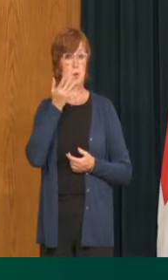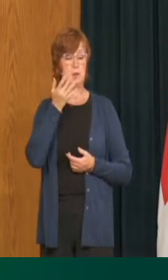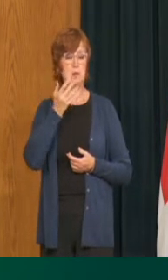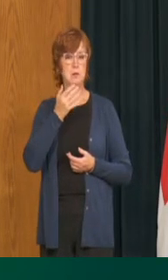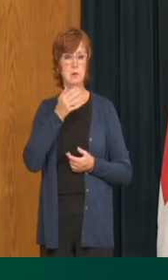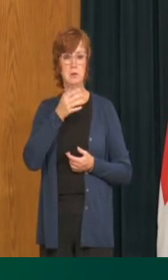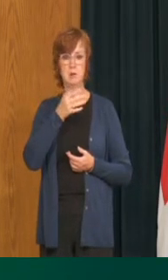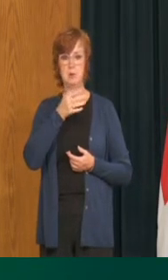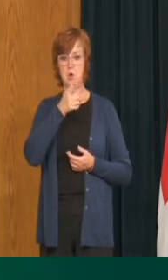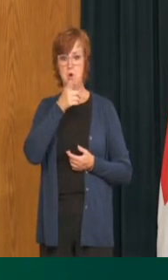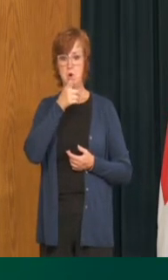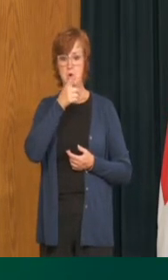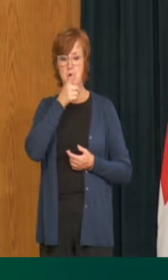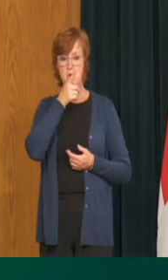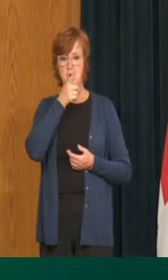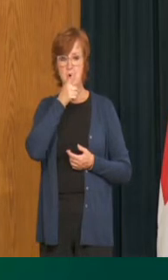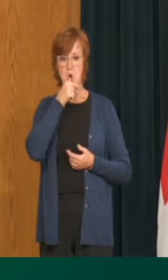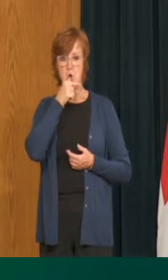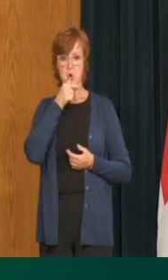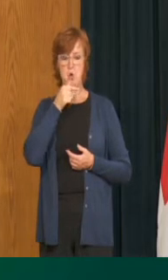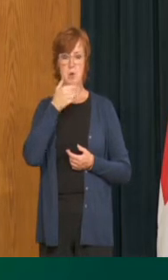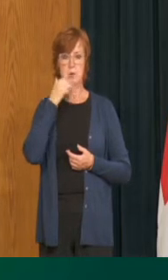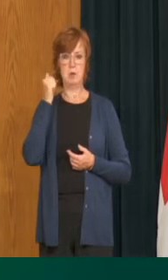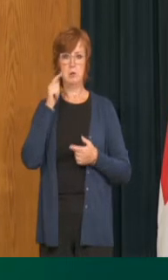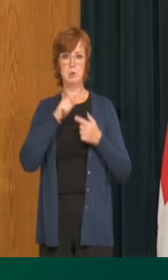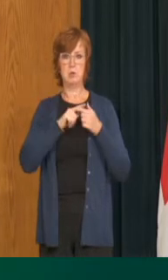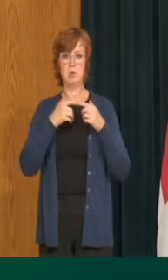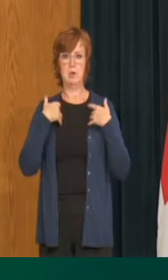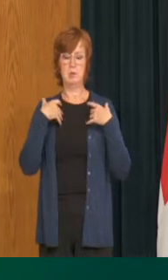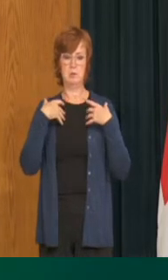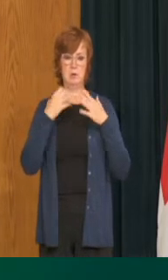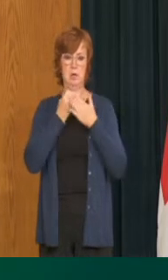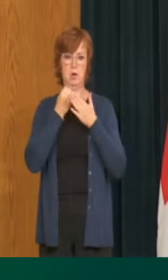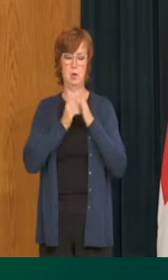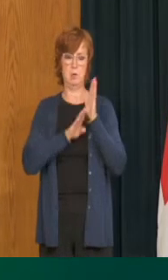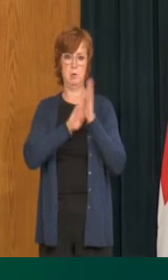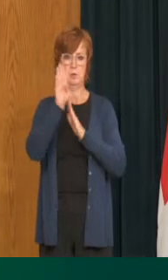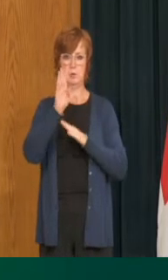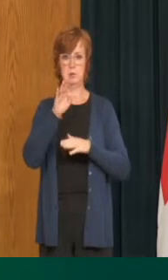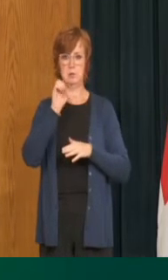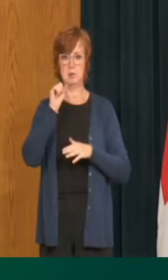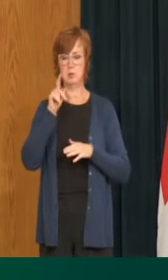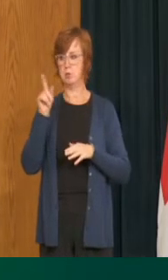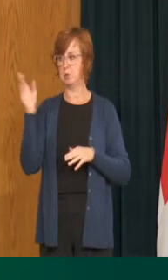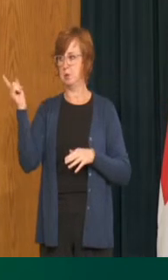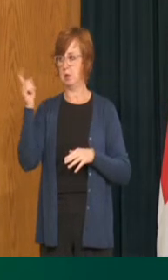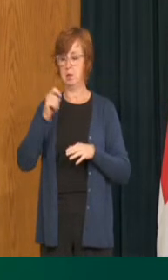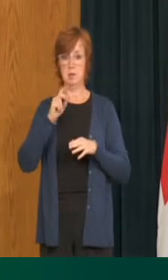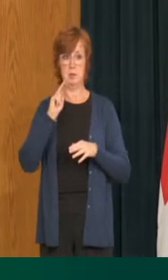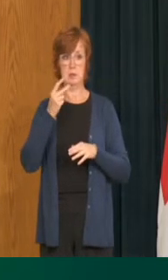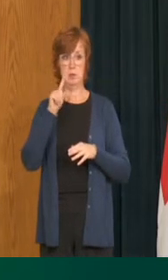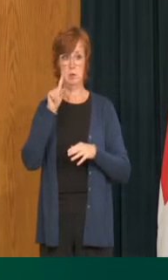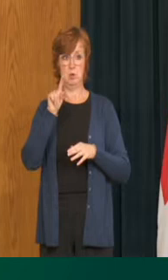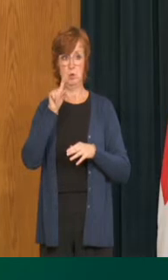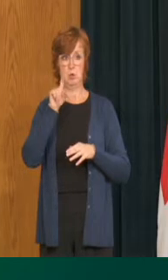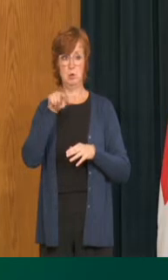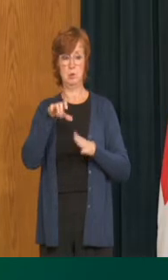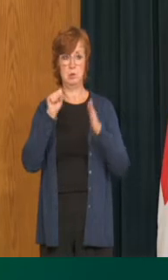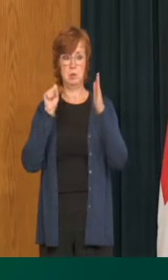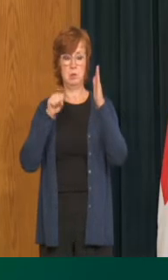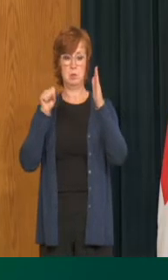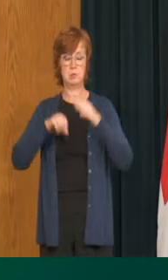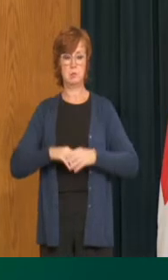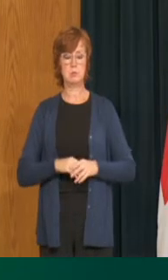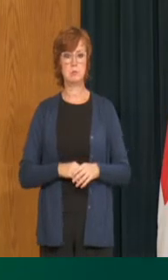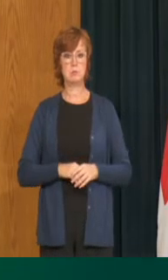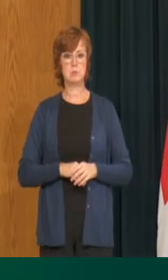is best to recover the economy in Saskatchewan? Follow-up, Jean? Yes, thank you very much. So we all